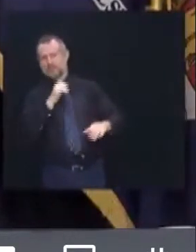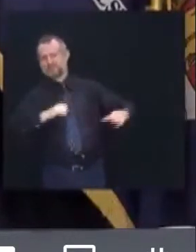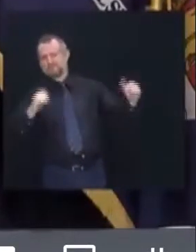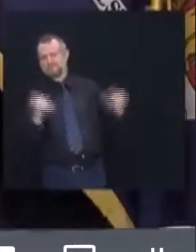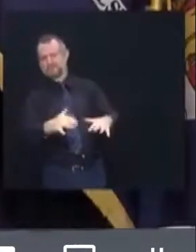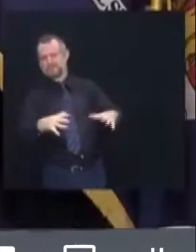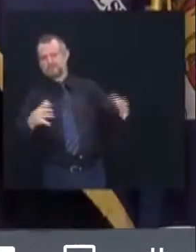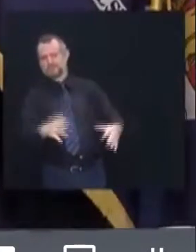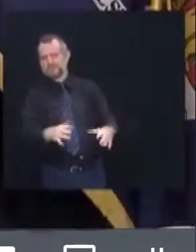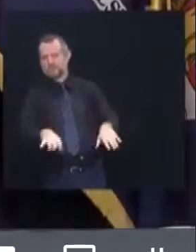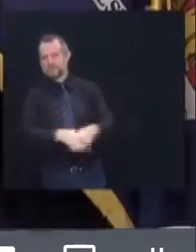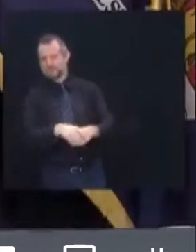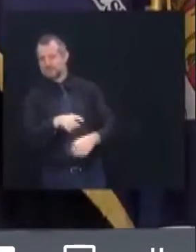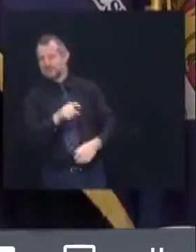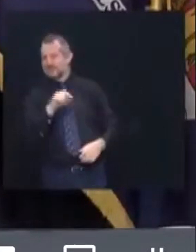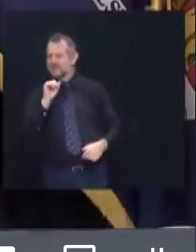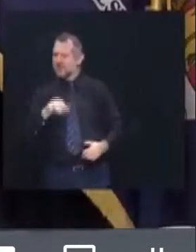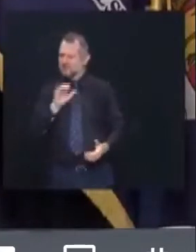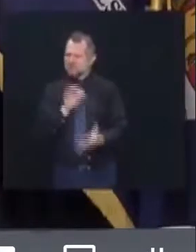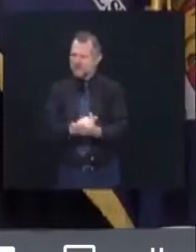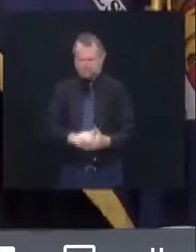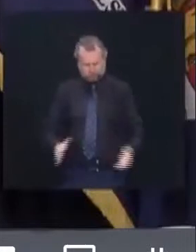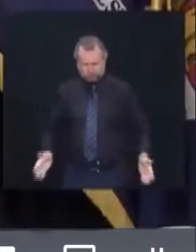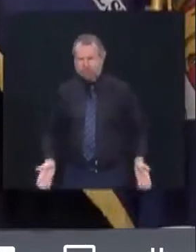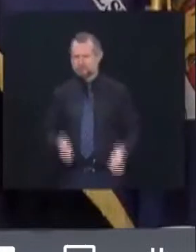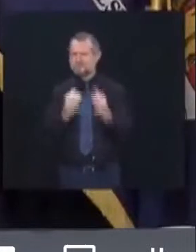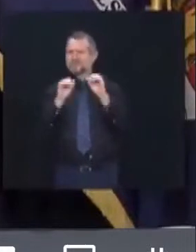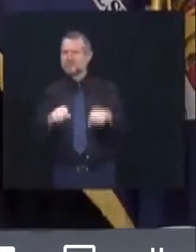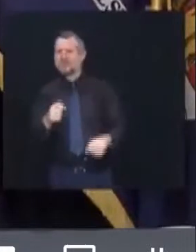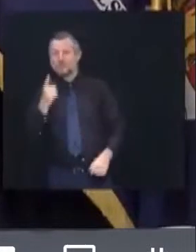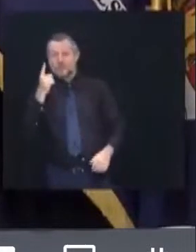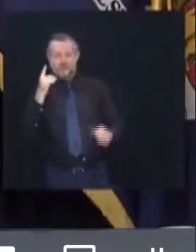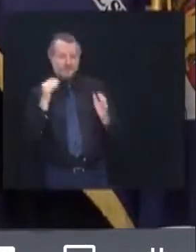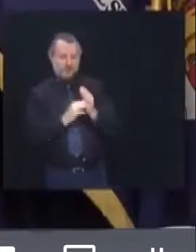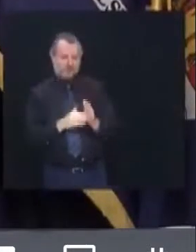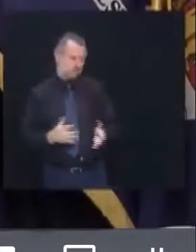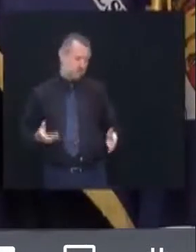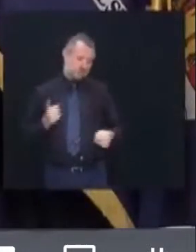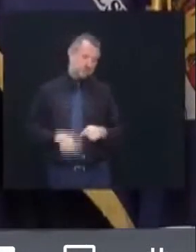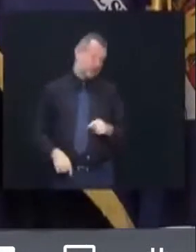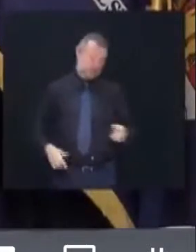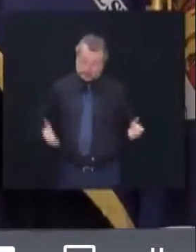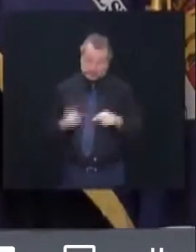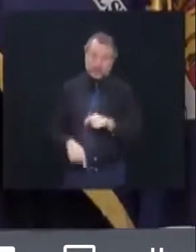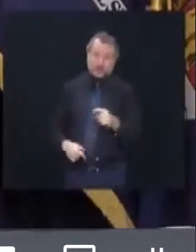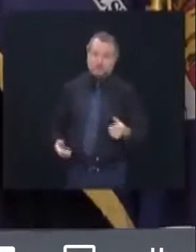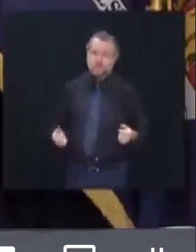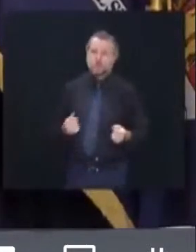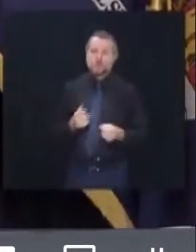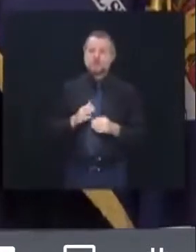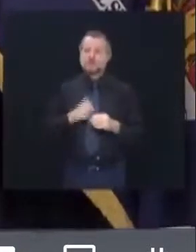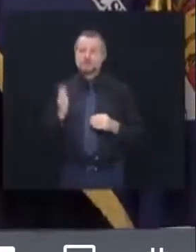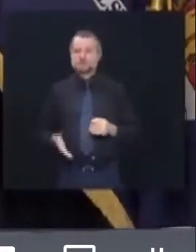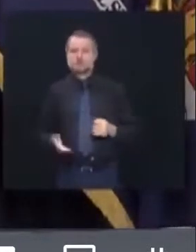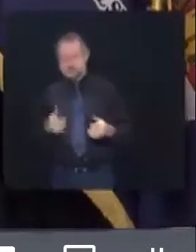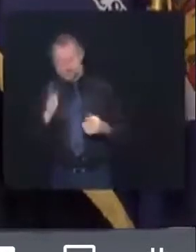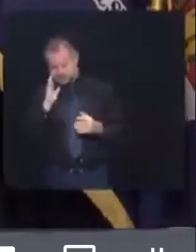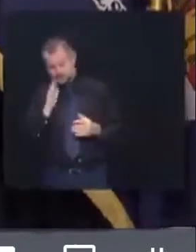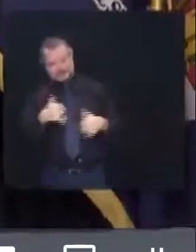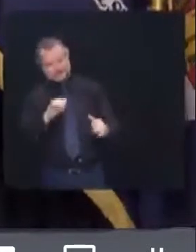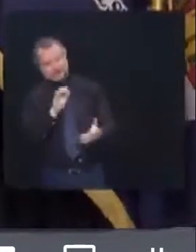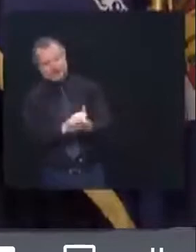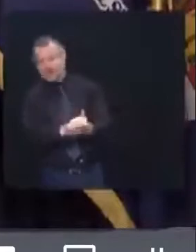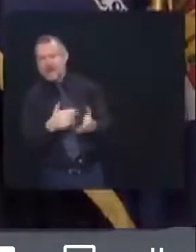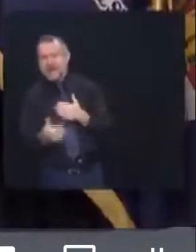you can get married. You just can't have 1,000 people at your wedding. You get the same result at the end of the day. You just marry. It's